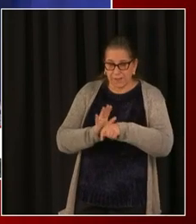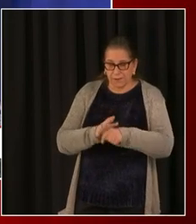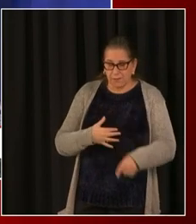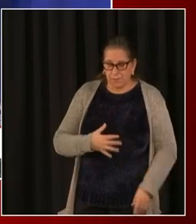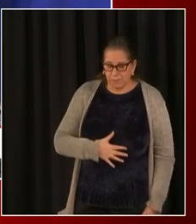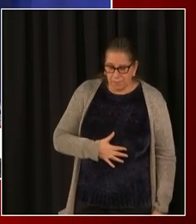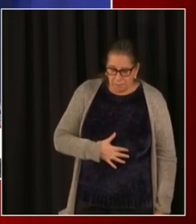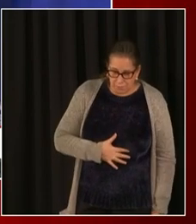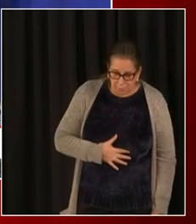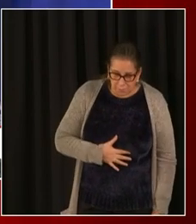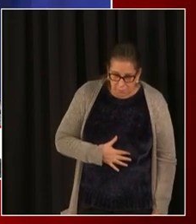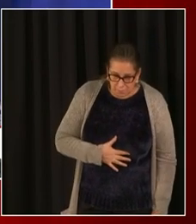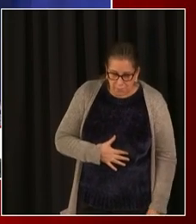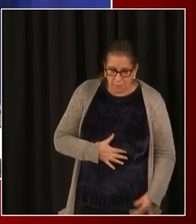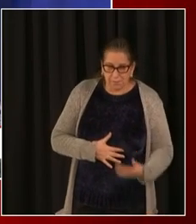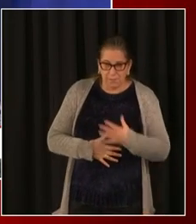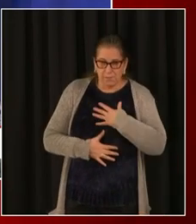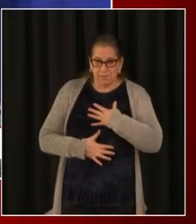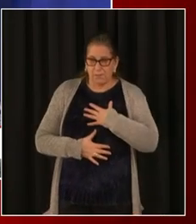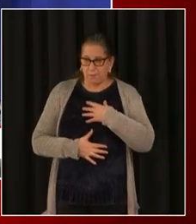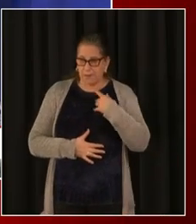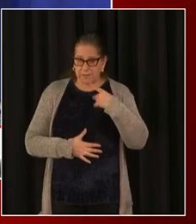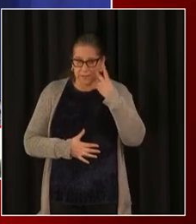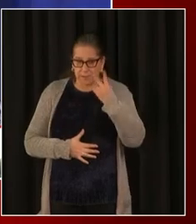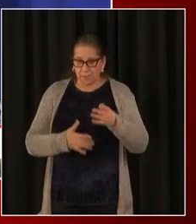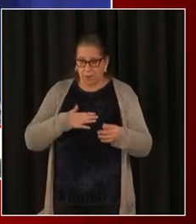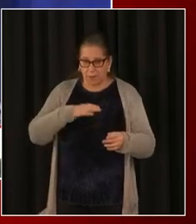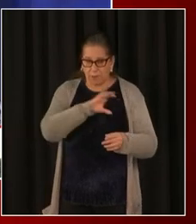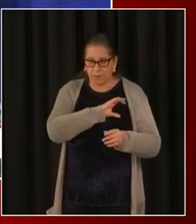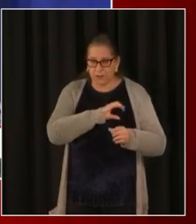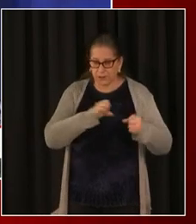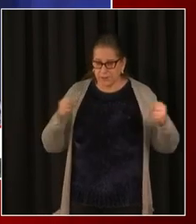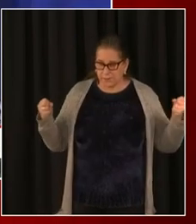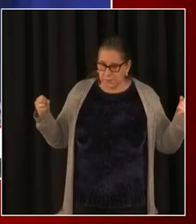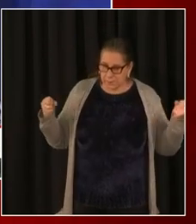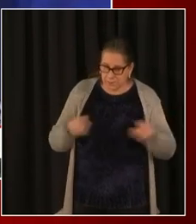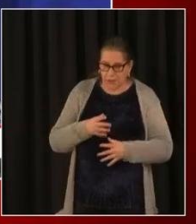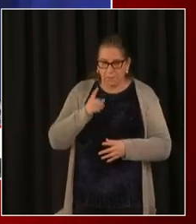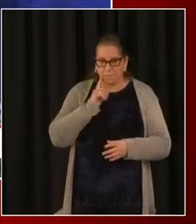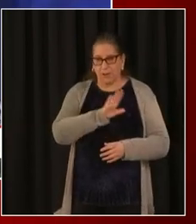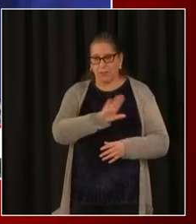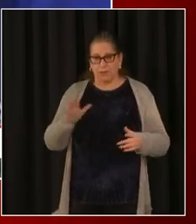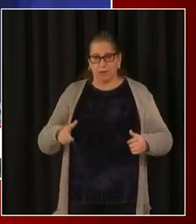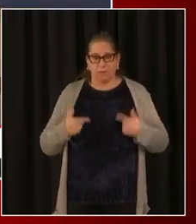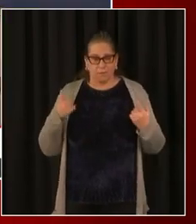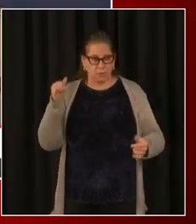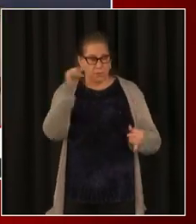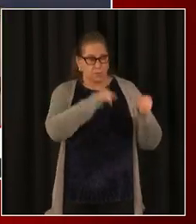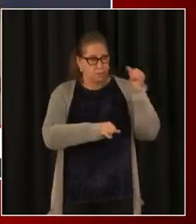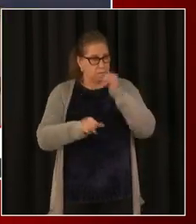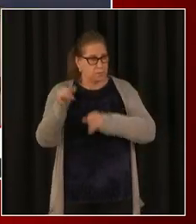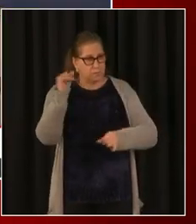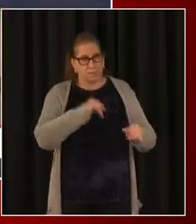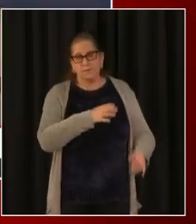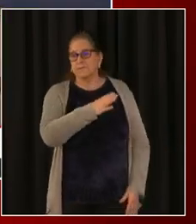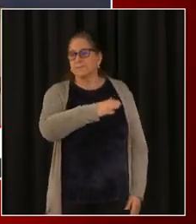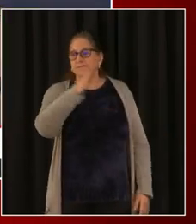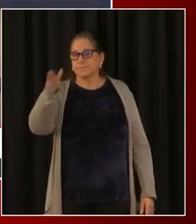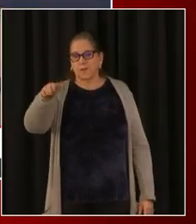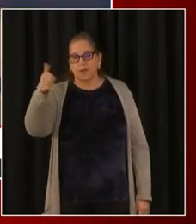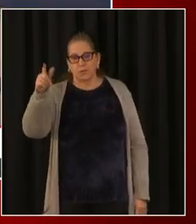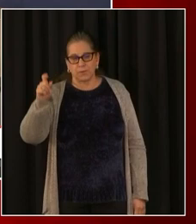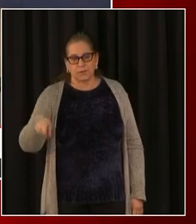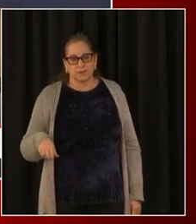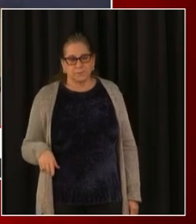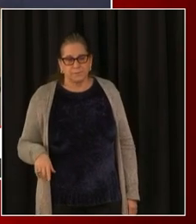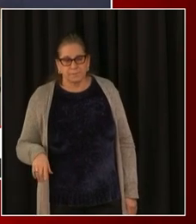And that officer, obviously, he was afraid for his life. Okay, last couple. So we'll